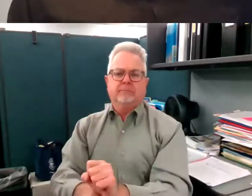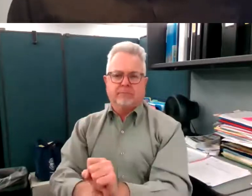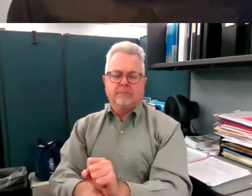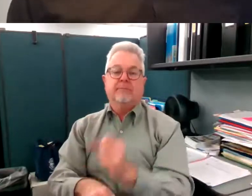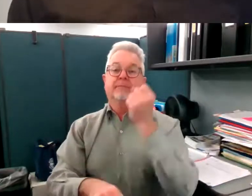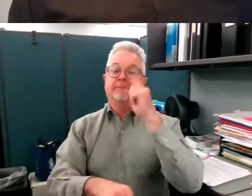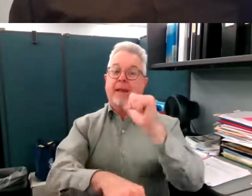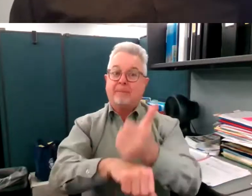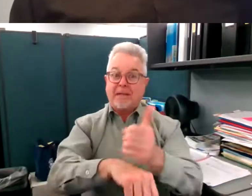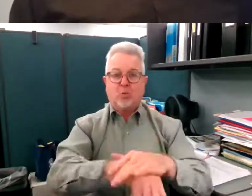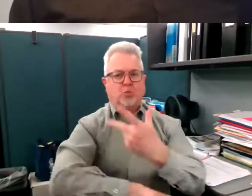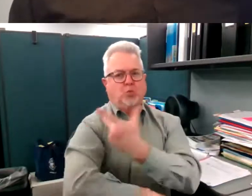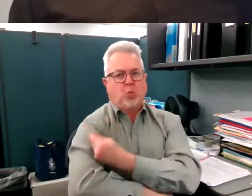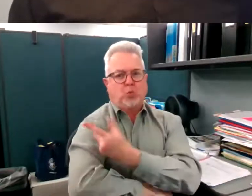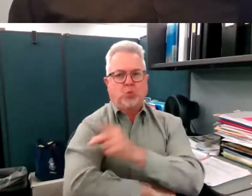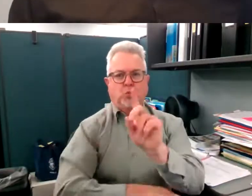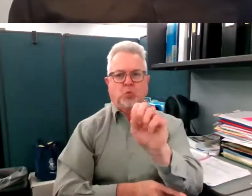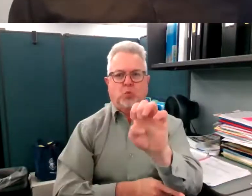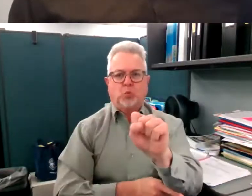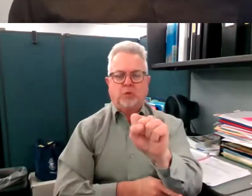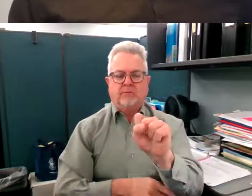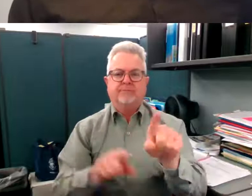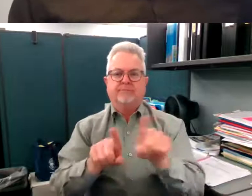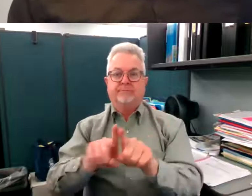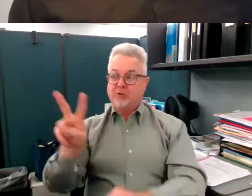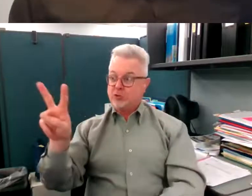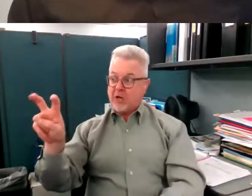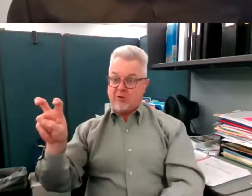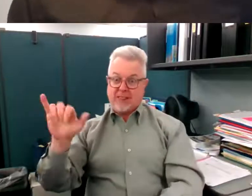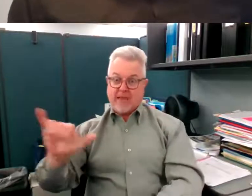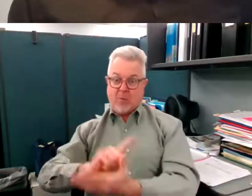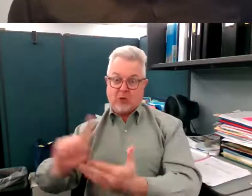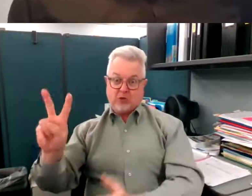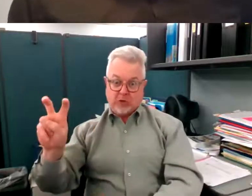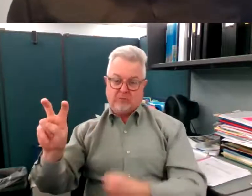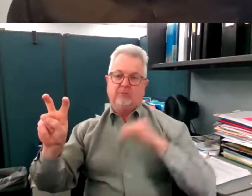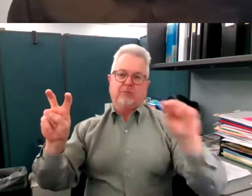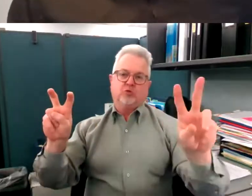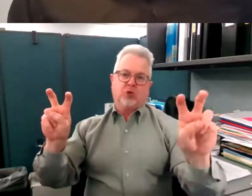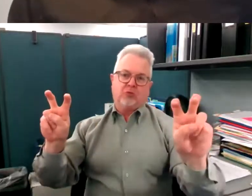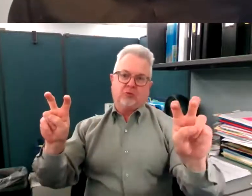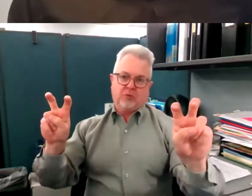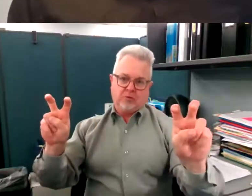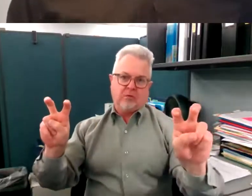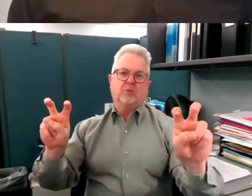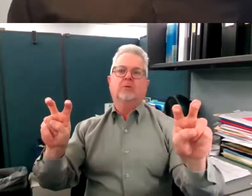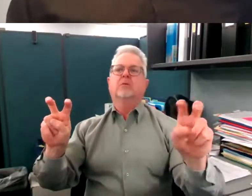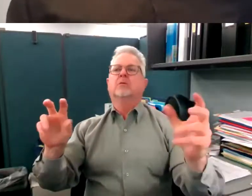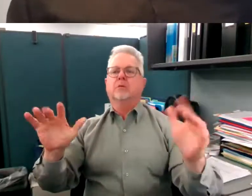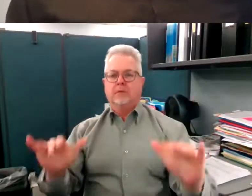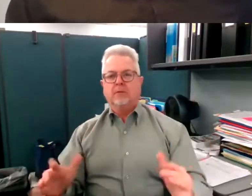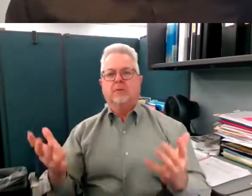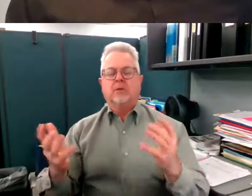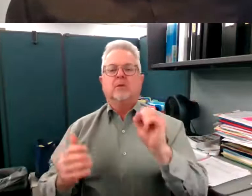general. We want it to be a place where the deaf and hard of hearing can register specifically for vaccine doses. So we want